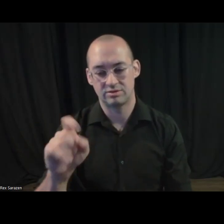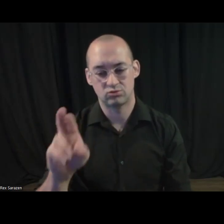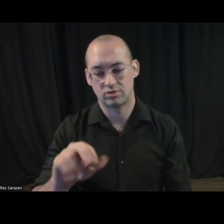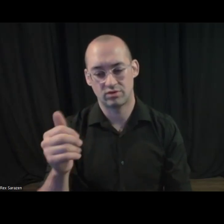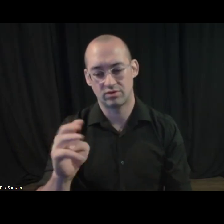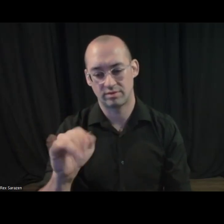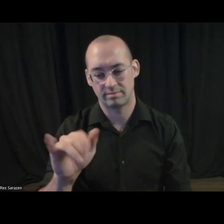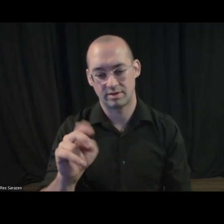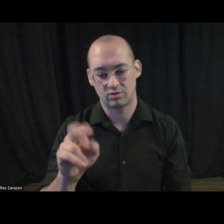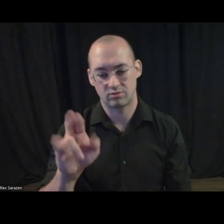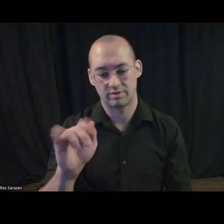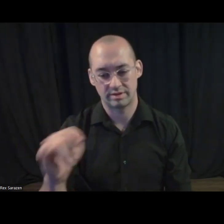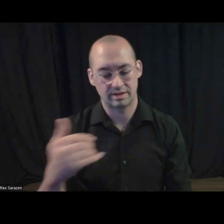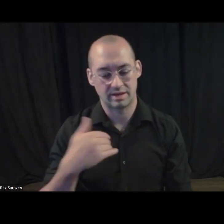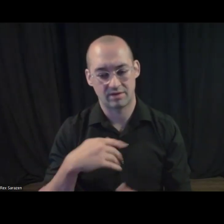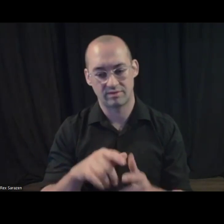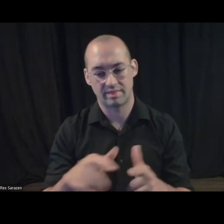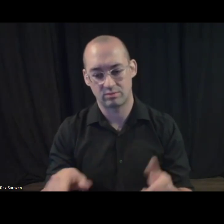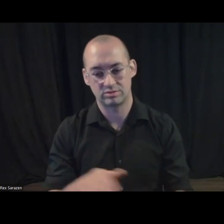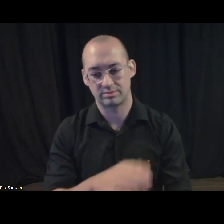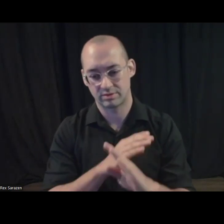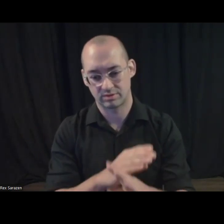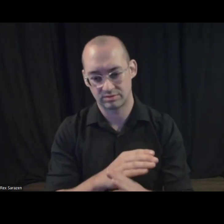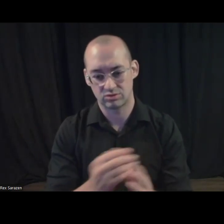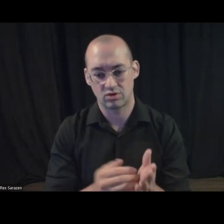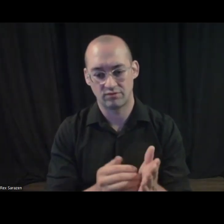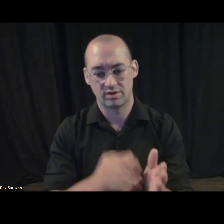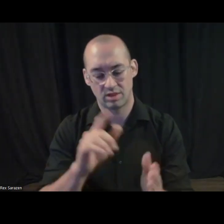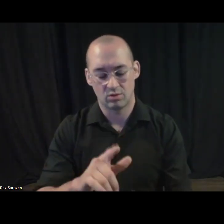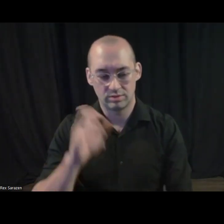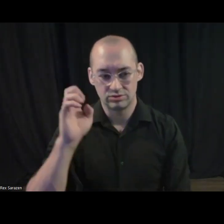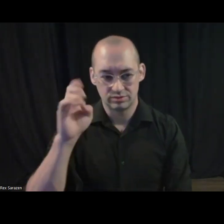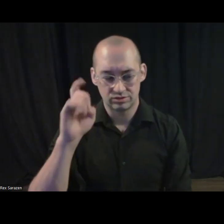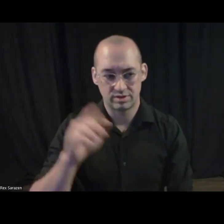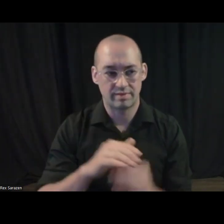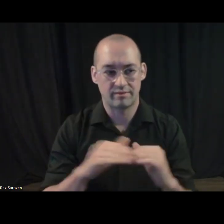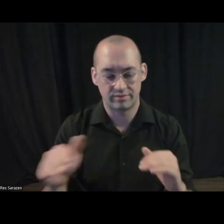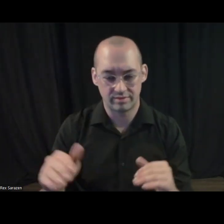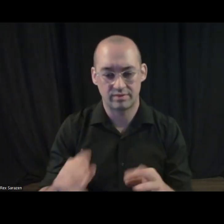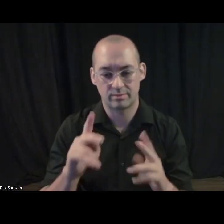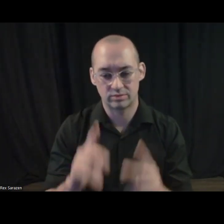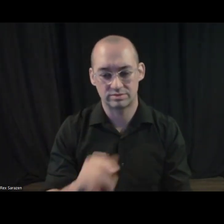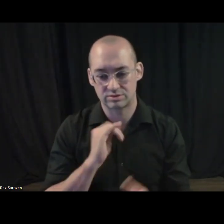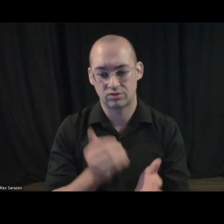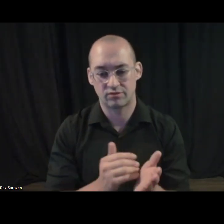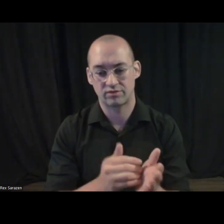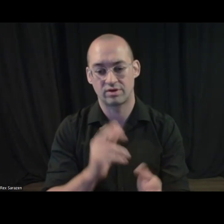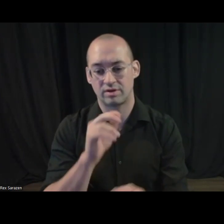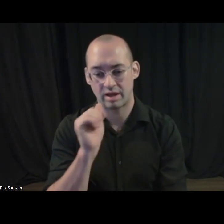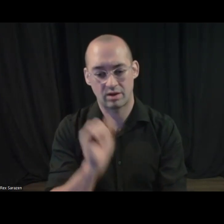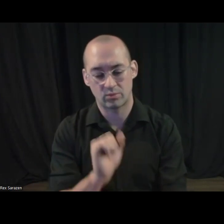language barrier. There's often low educational level. The persons are often underemployed or